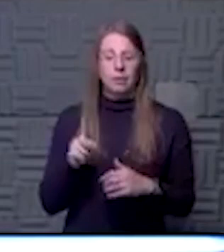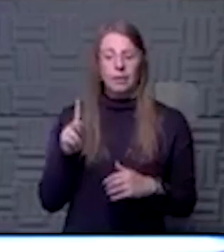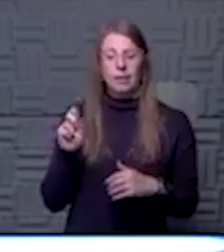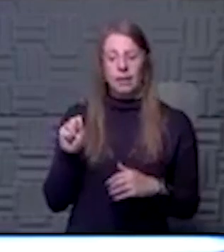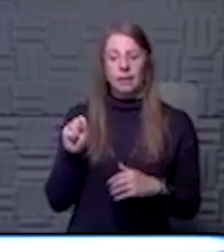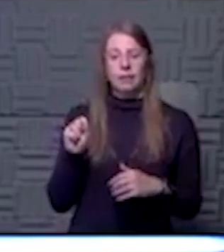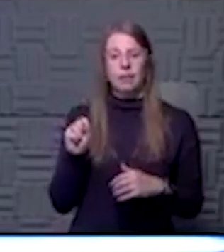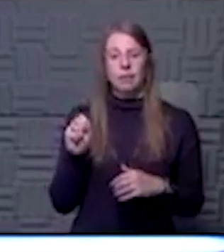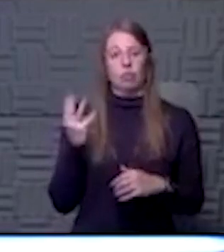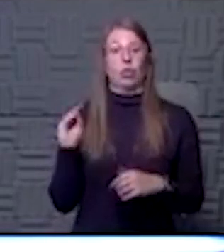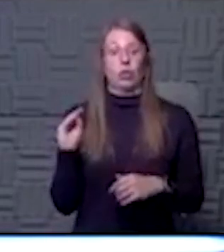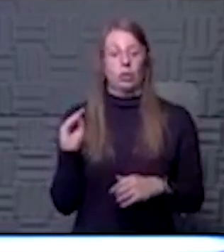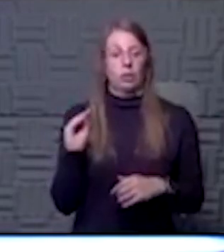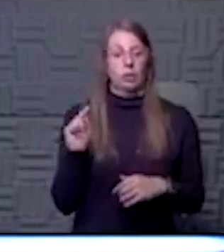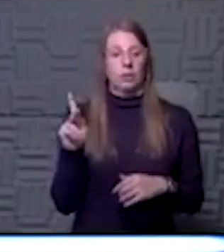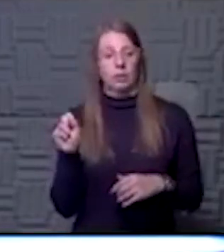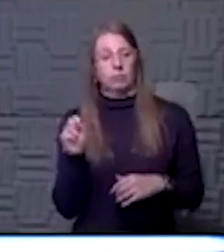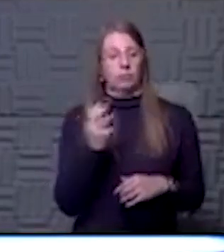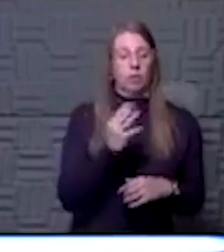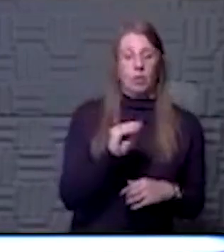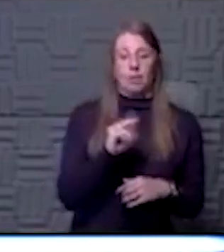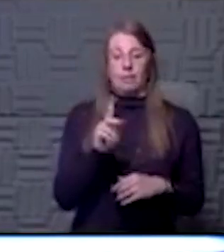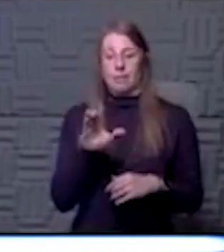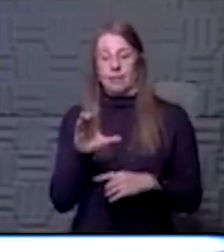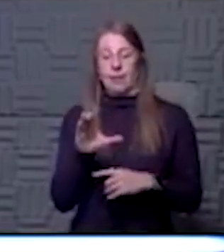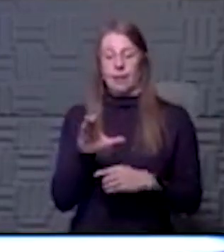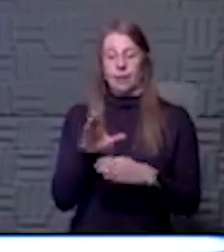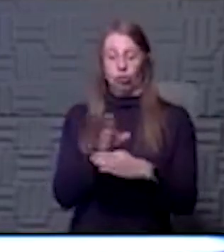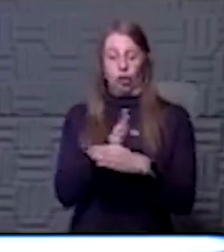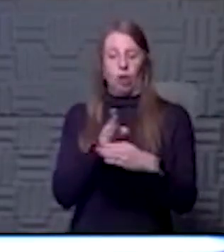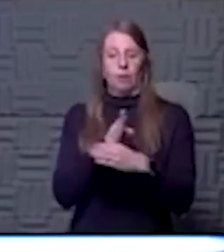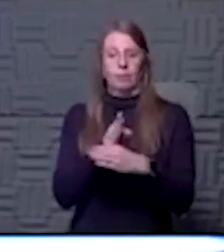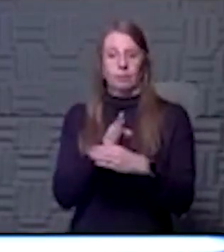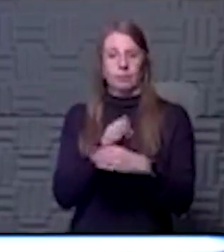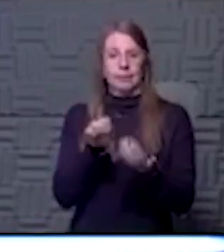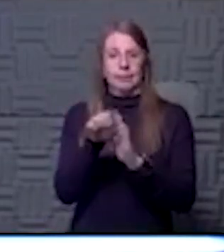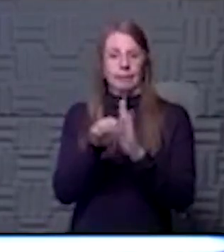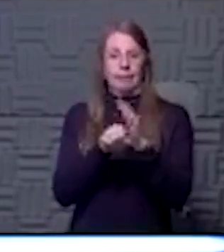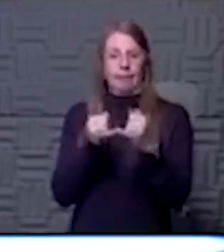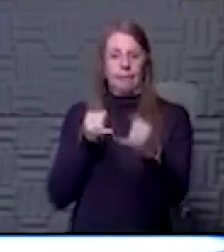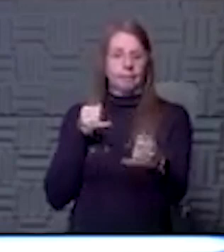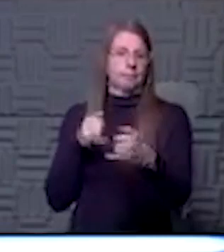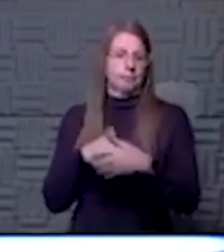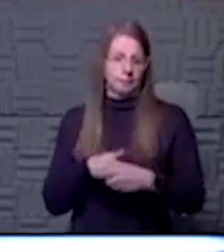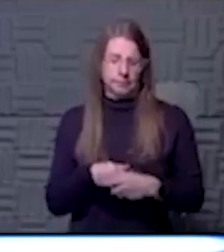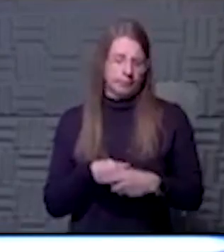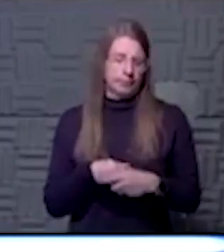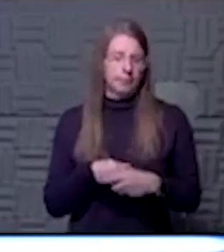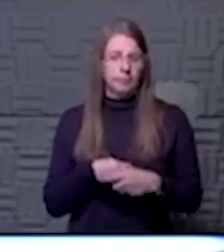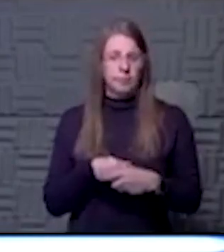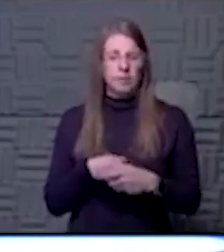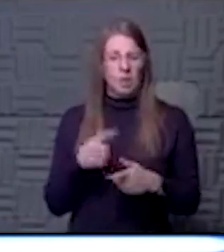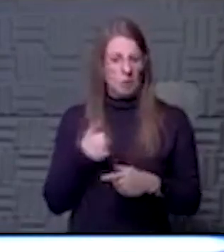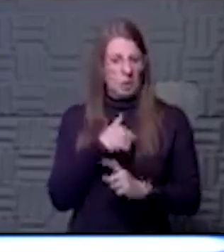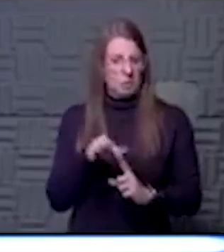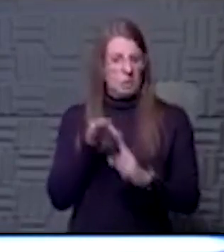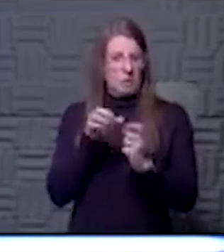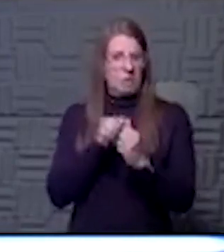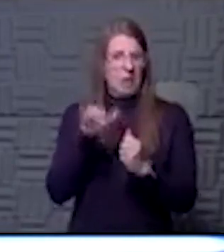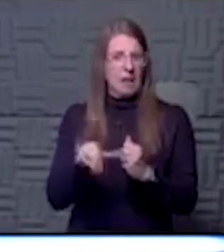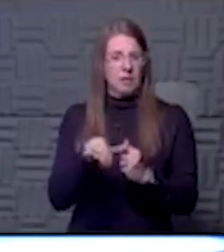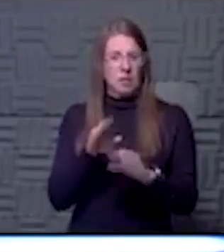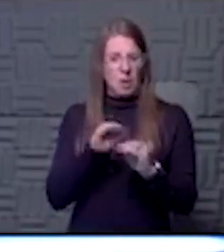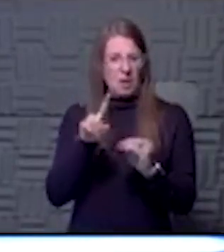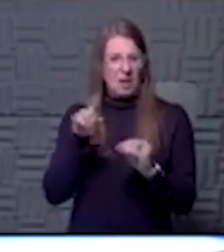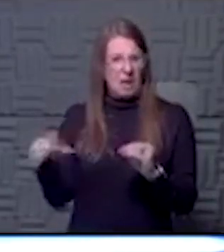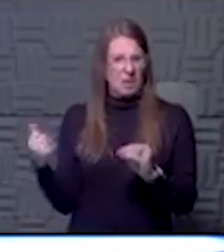Missouri, we've always shared the Kansas City state line, and that will always be. We're unique in that way that nobody else in the